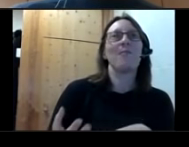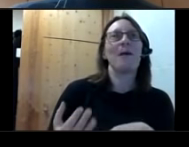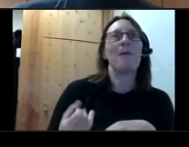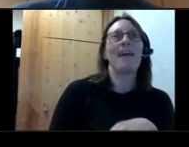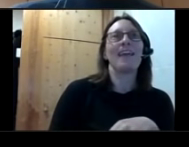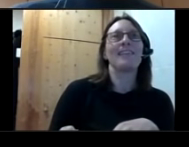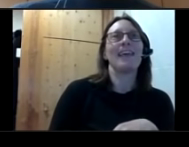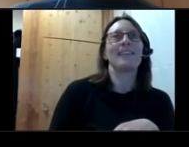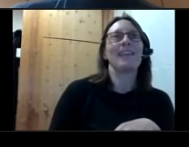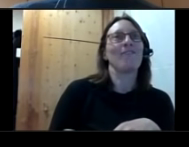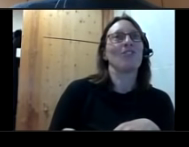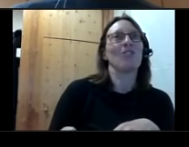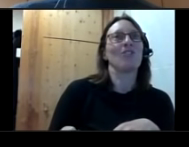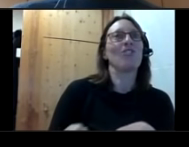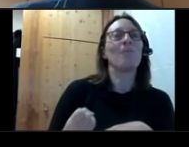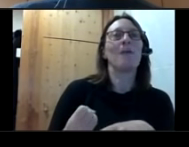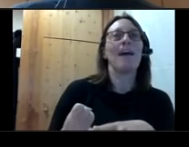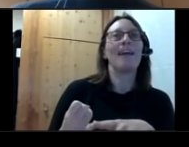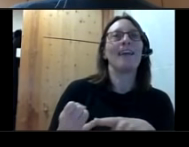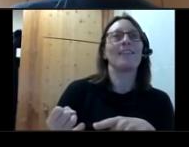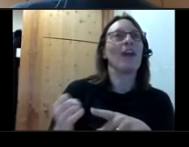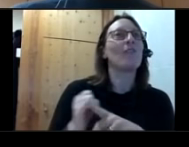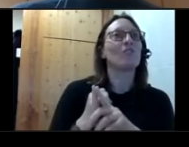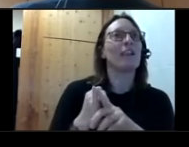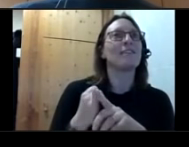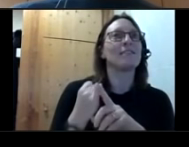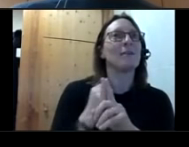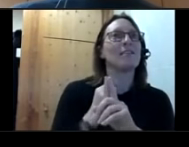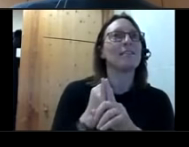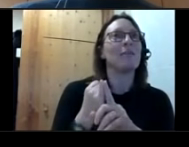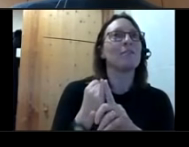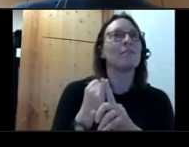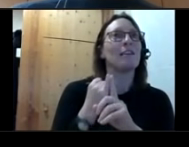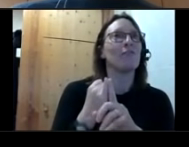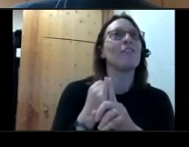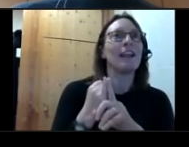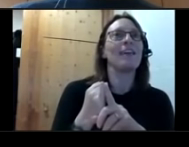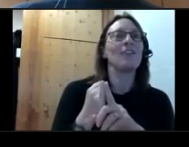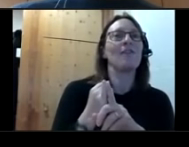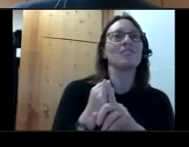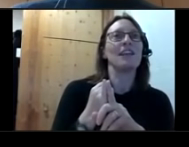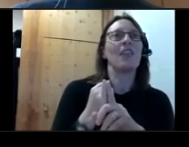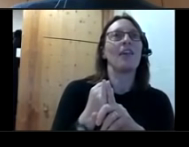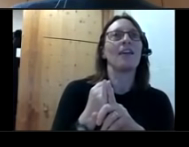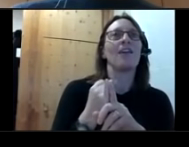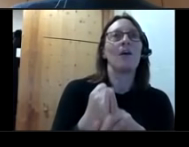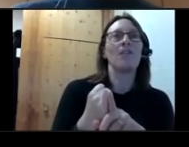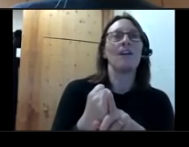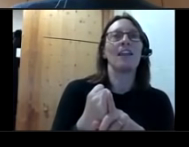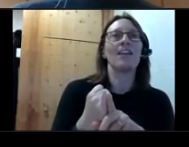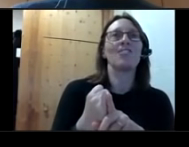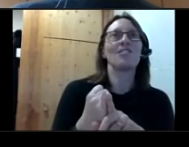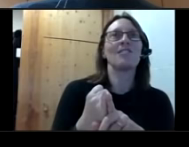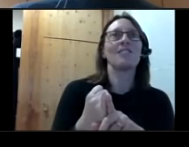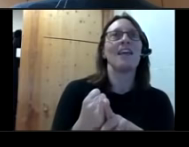things to remember is if you're not complying, is if you haven't got an accessibility statement, it's very clear that you haven't done anything about